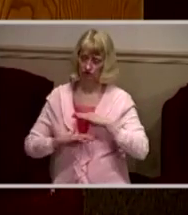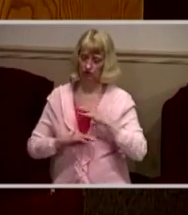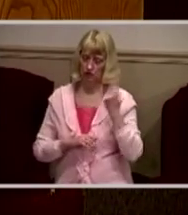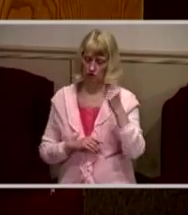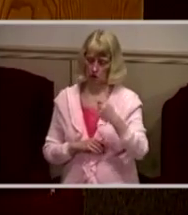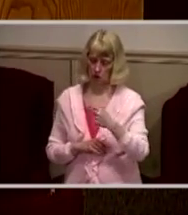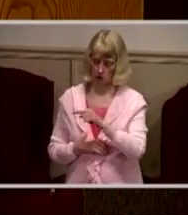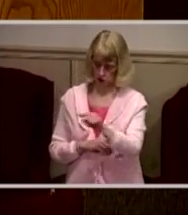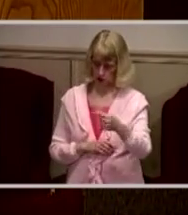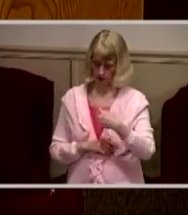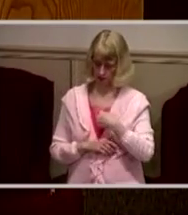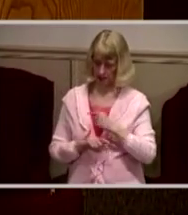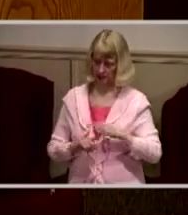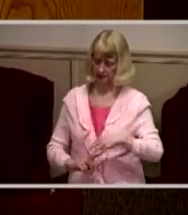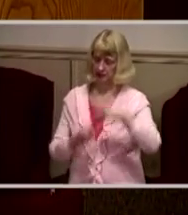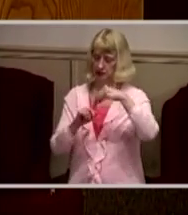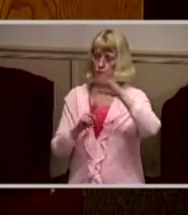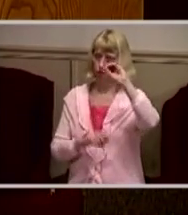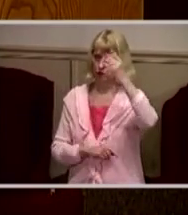but grace."